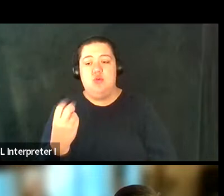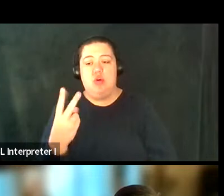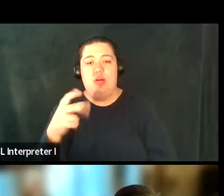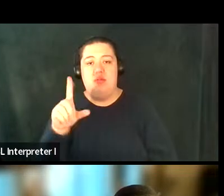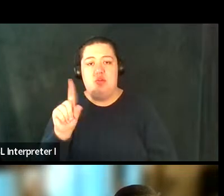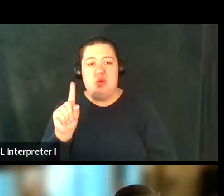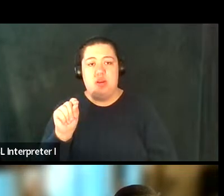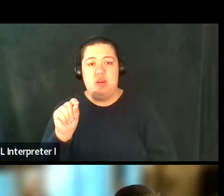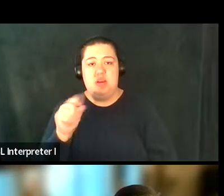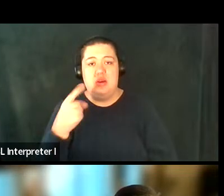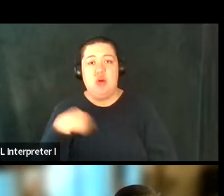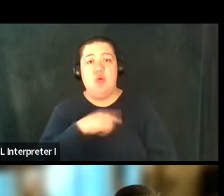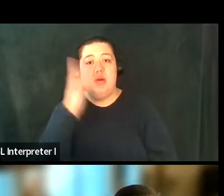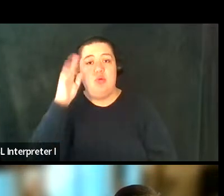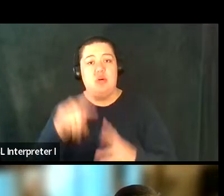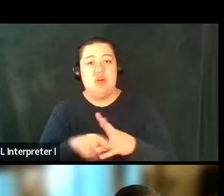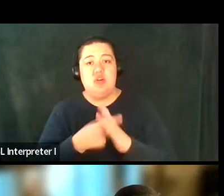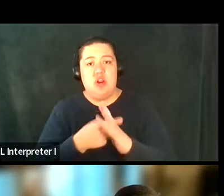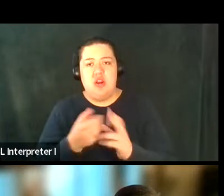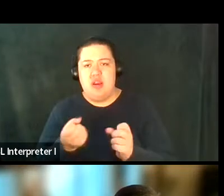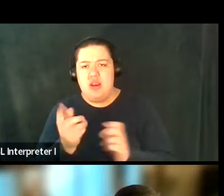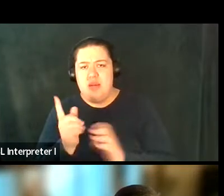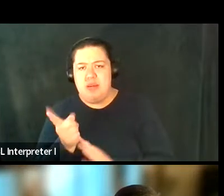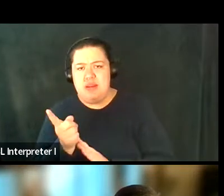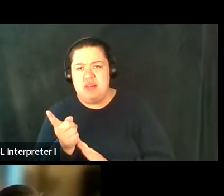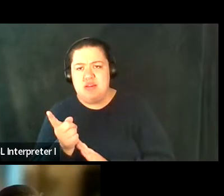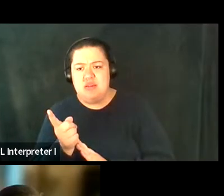and, we will start in how many minutes?